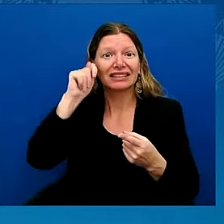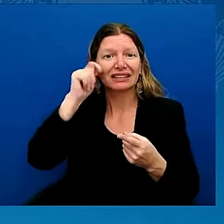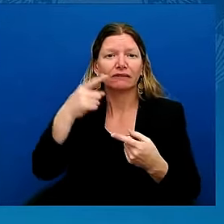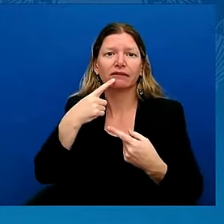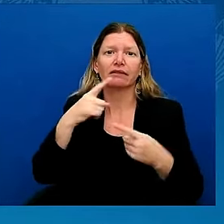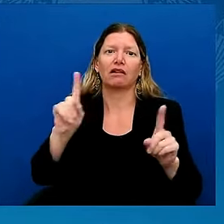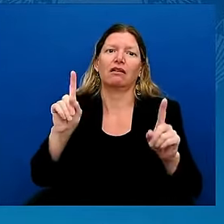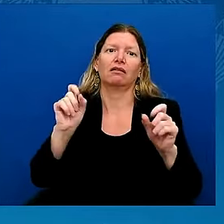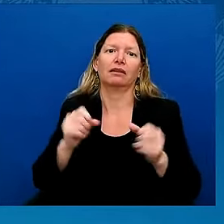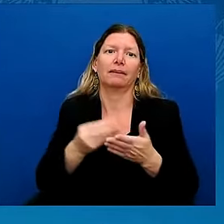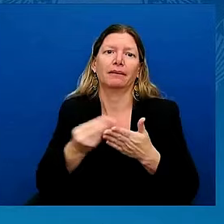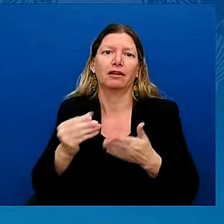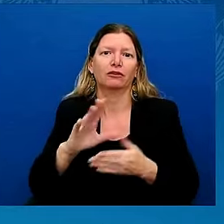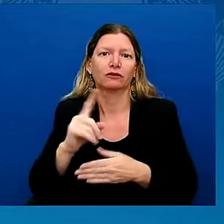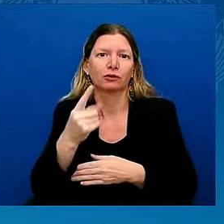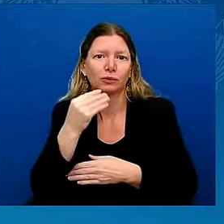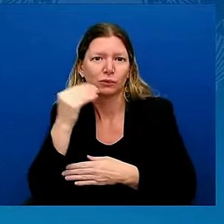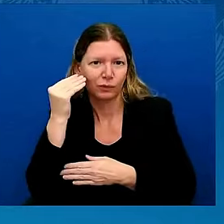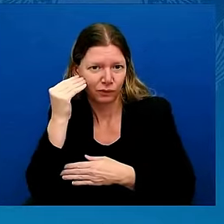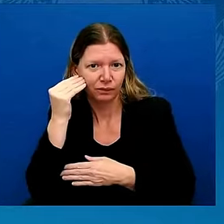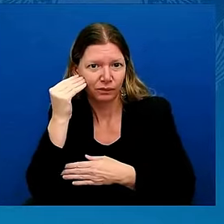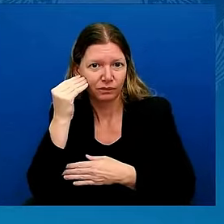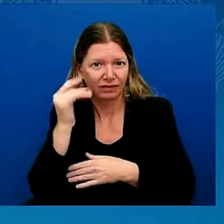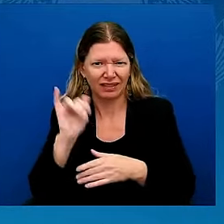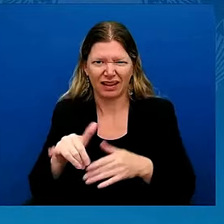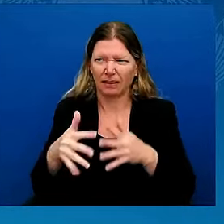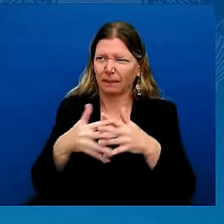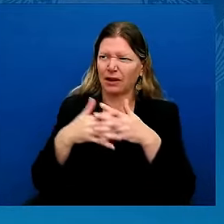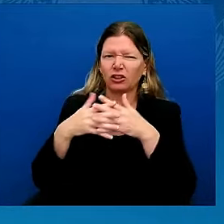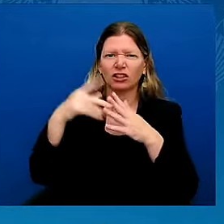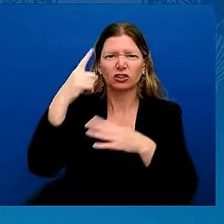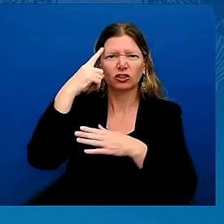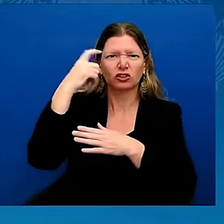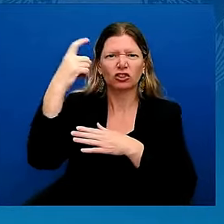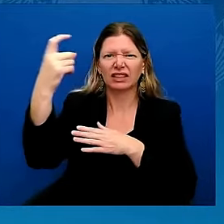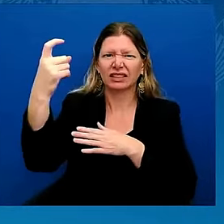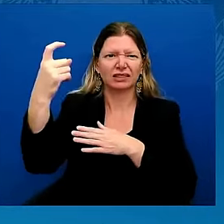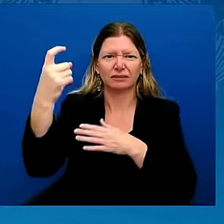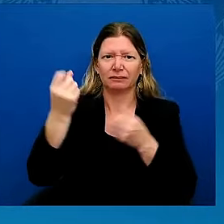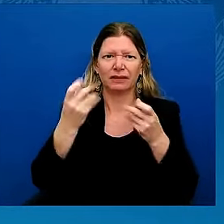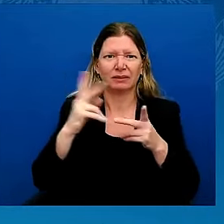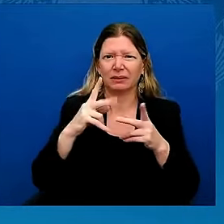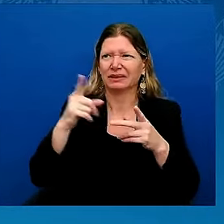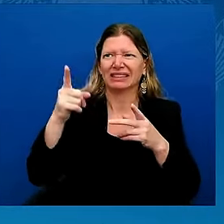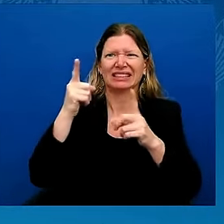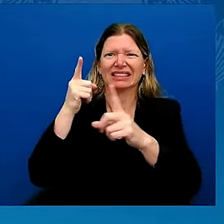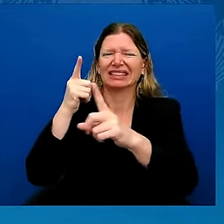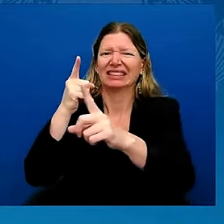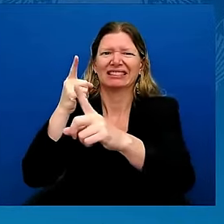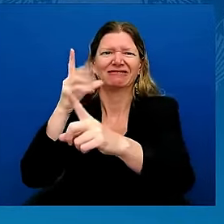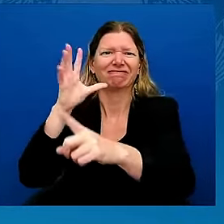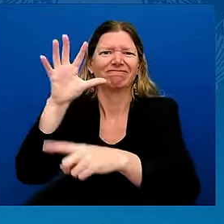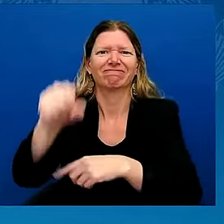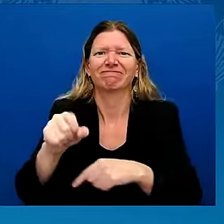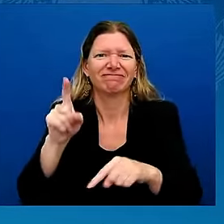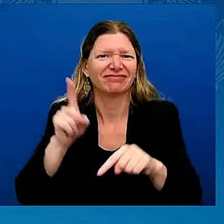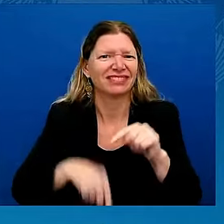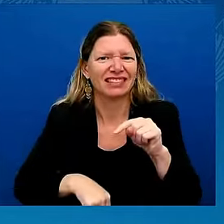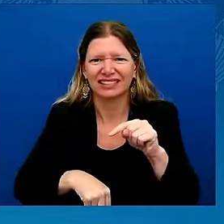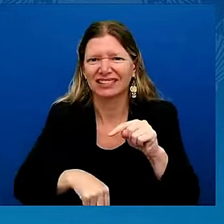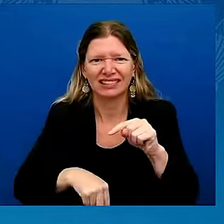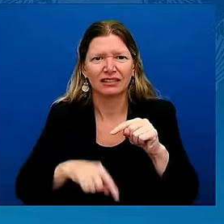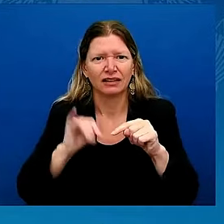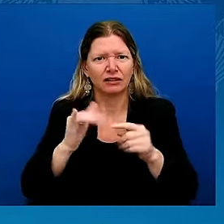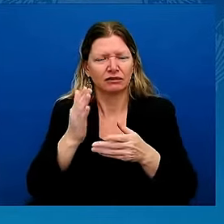it is part of my perspective that let's just do the work of giving first-time home buyers a $25,000 down payment